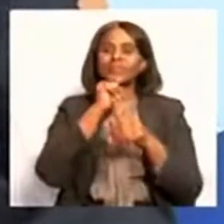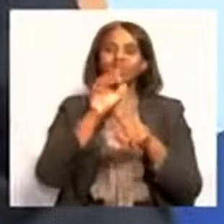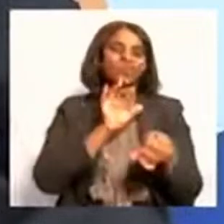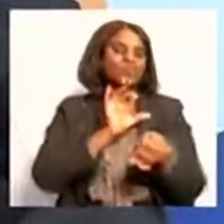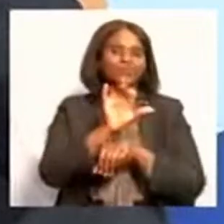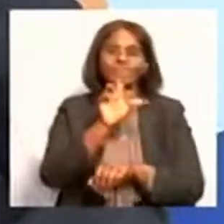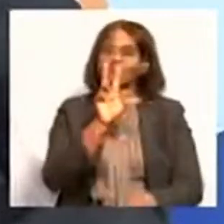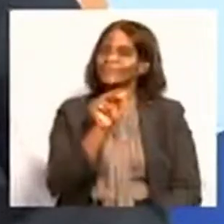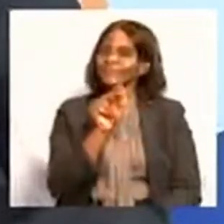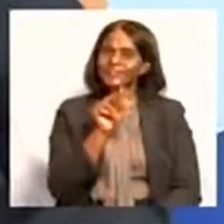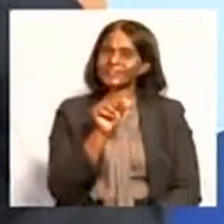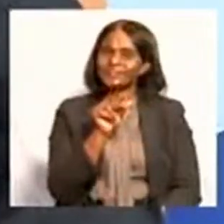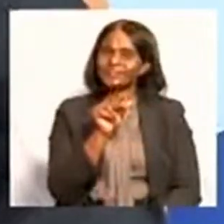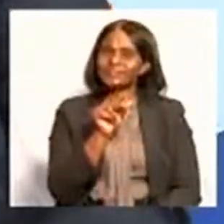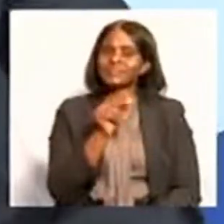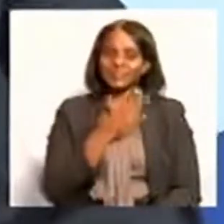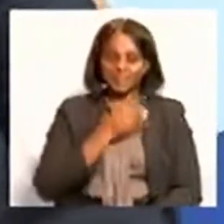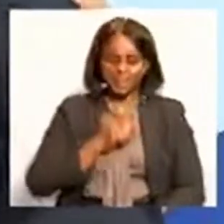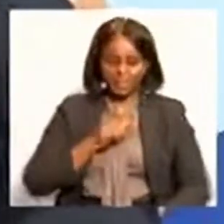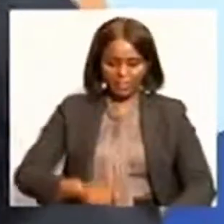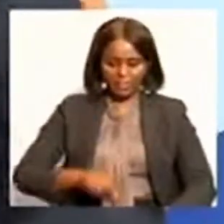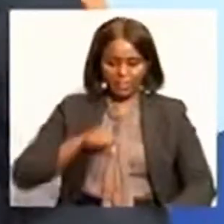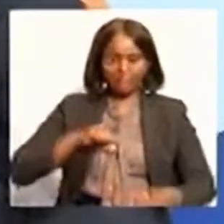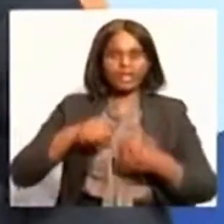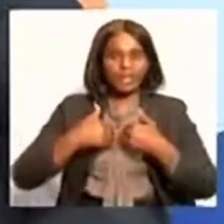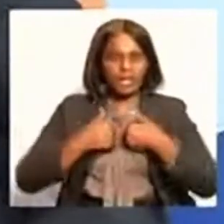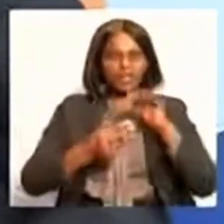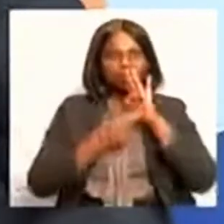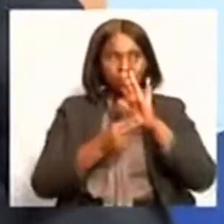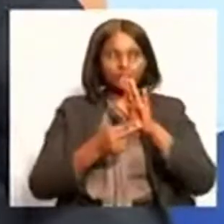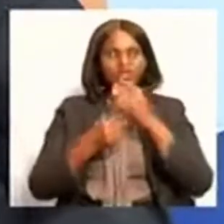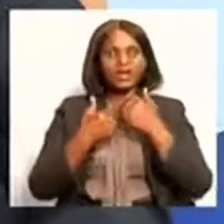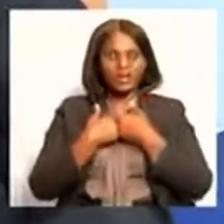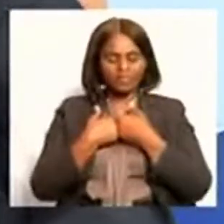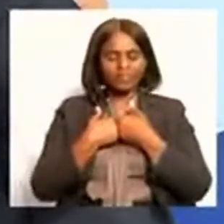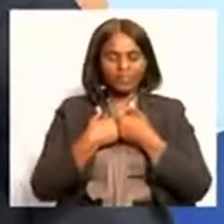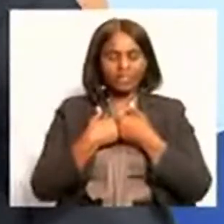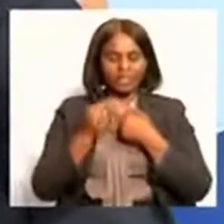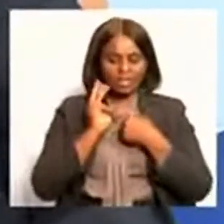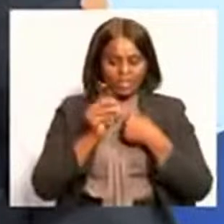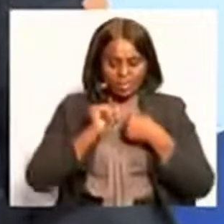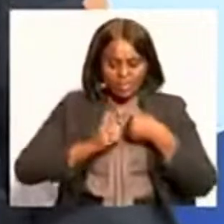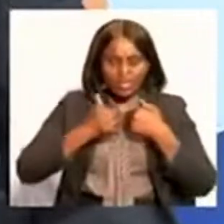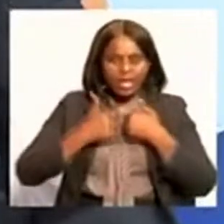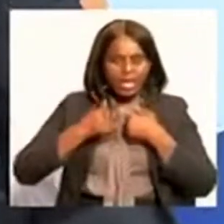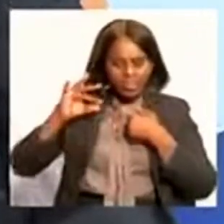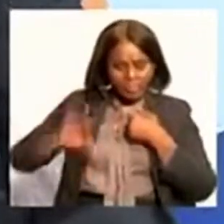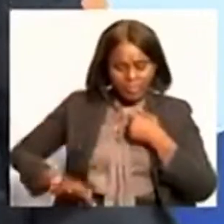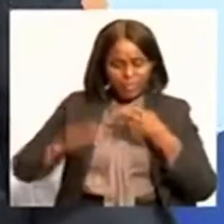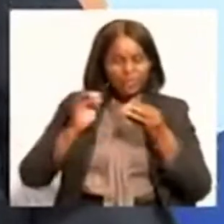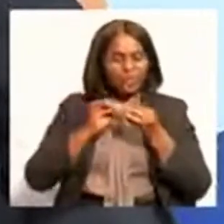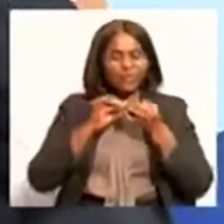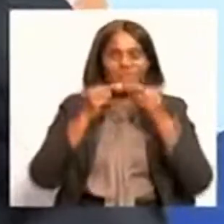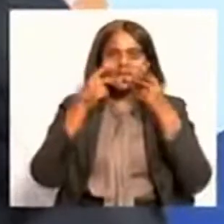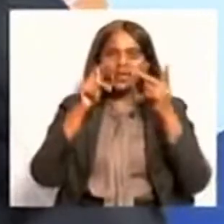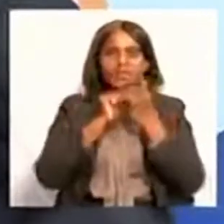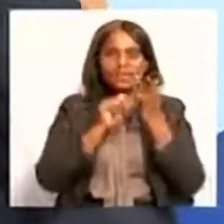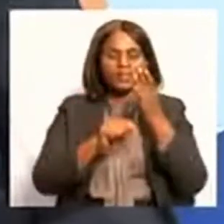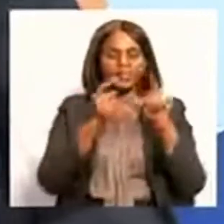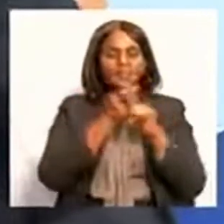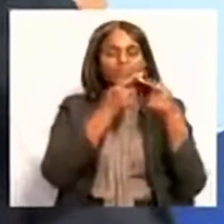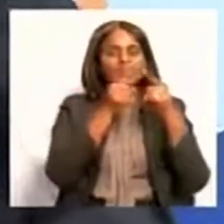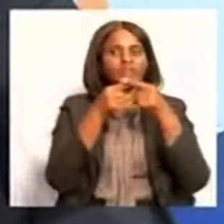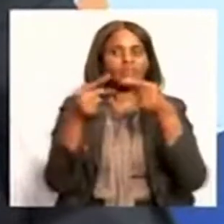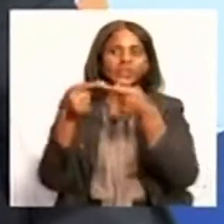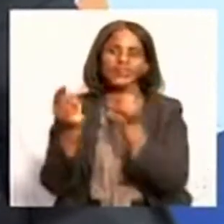it. And I'm proud to demonstrate that we have earned quite a lot of public trust from different